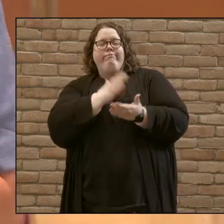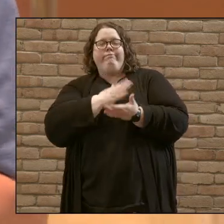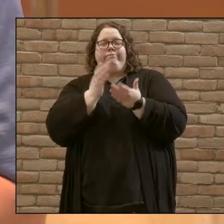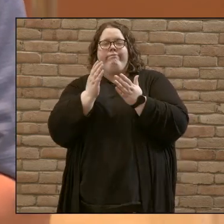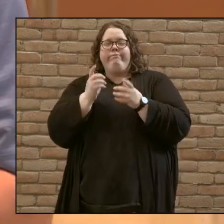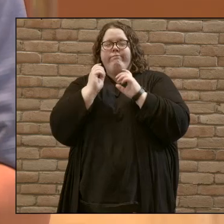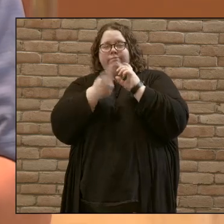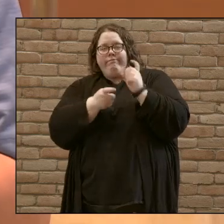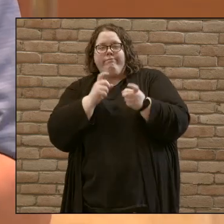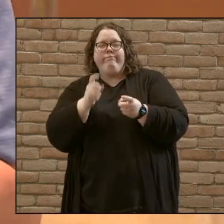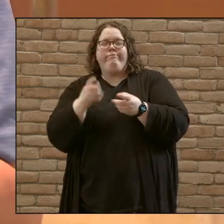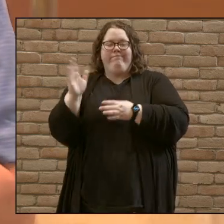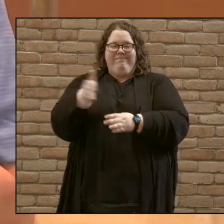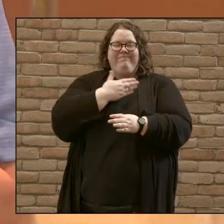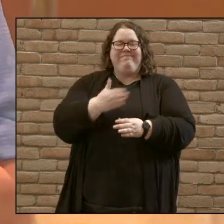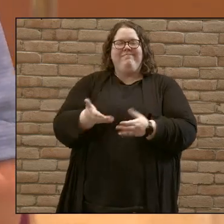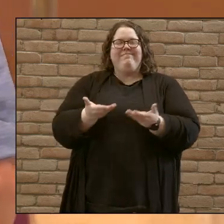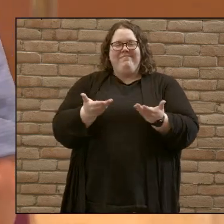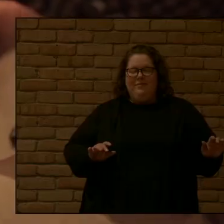song of praise.